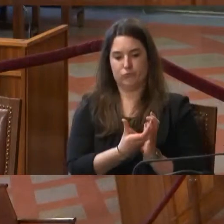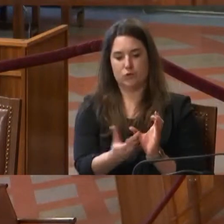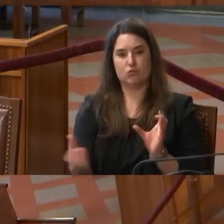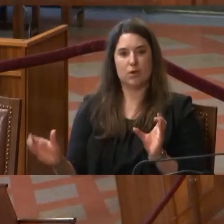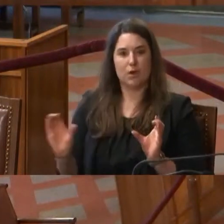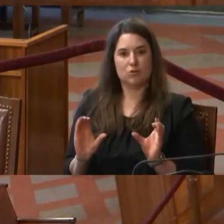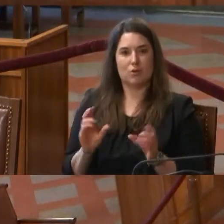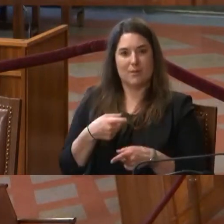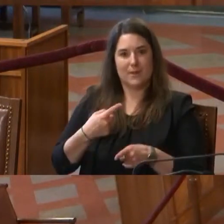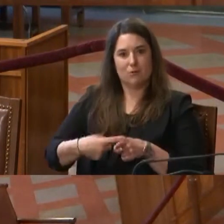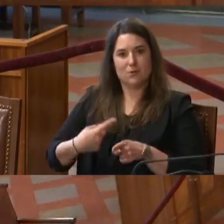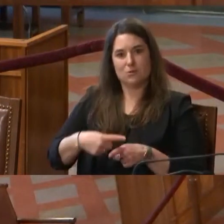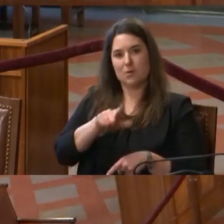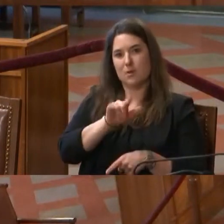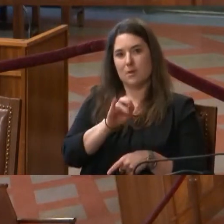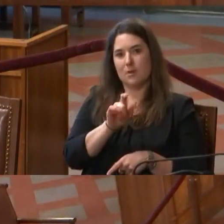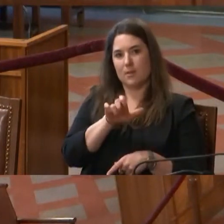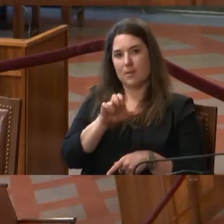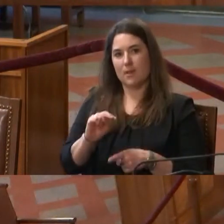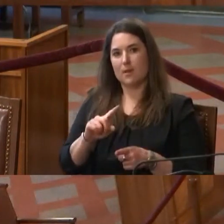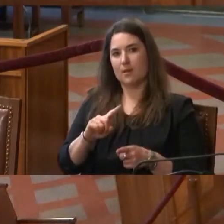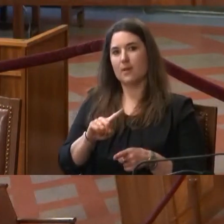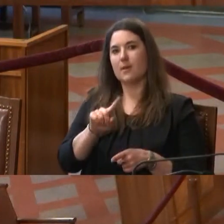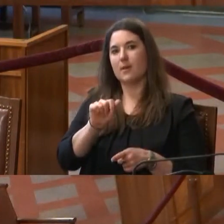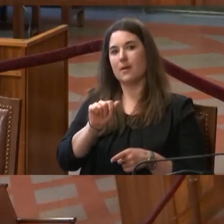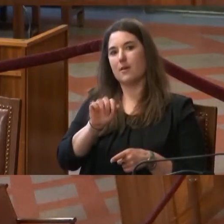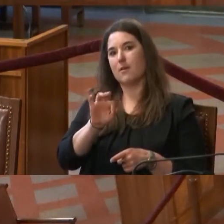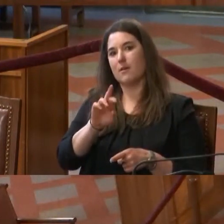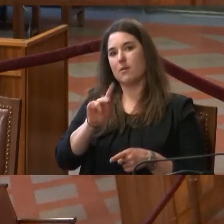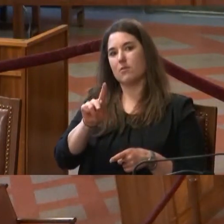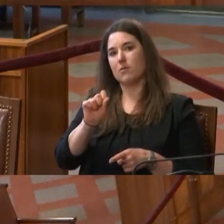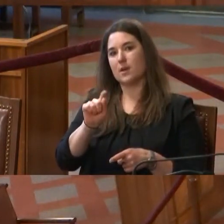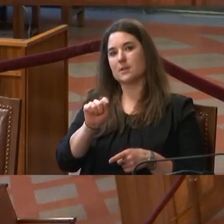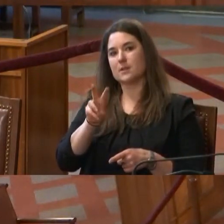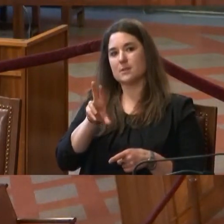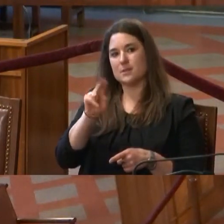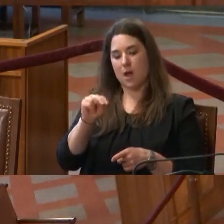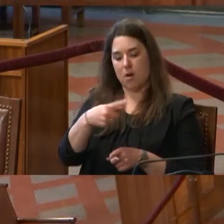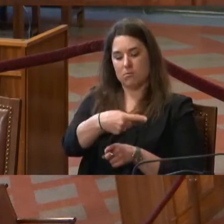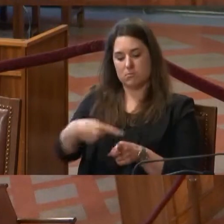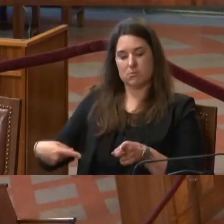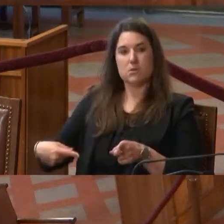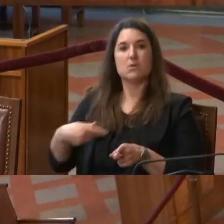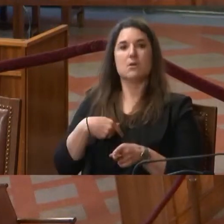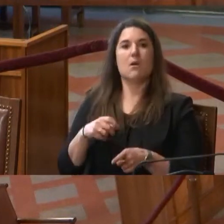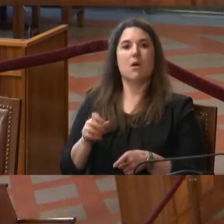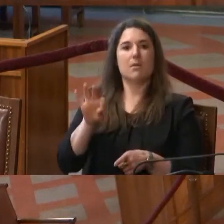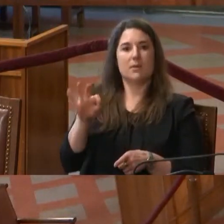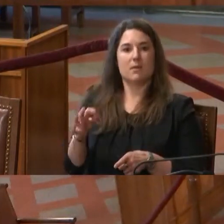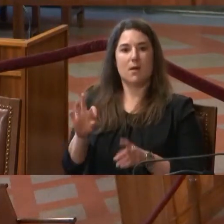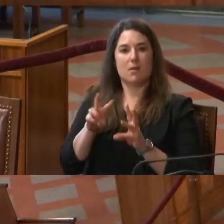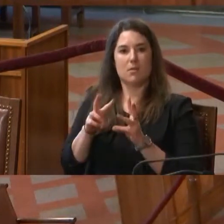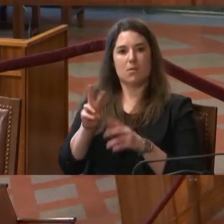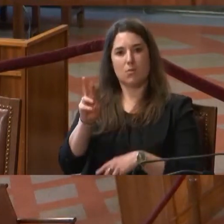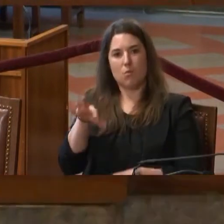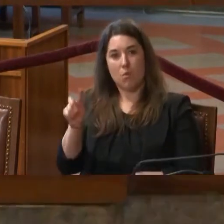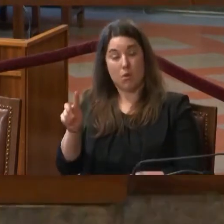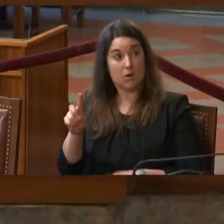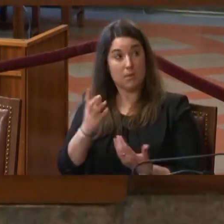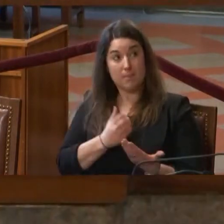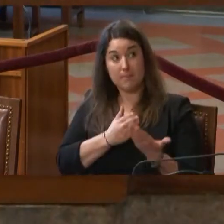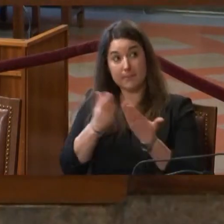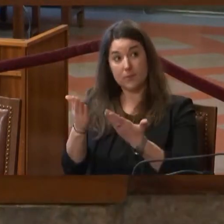at the intersection of Lincoln Avenue and Frankstown Avenue in the 12th Ward, 9th Council District. Need a